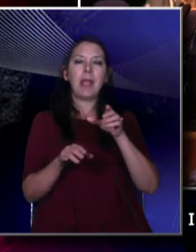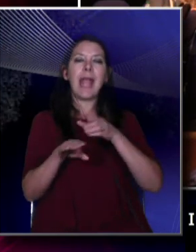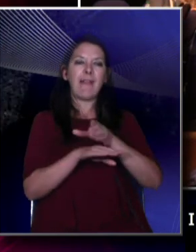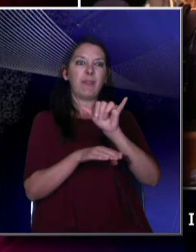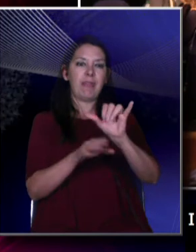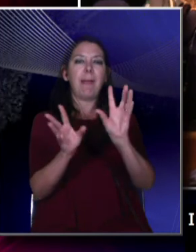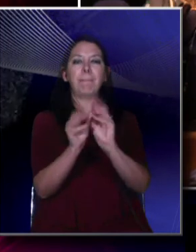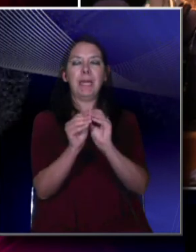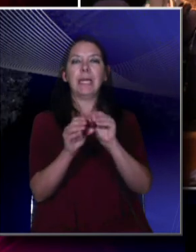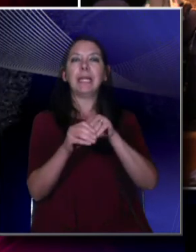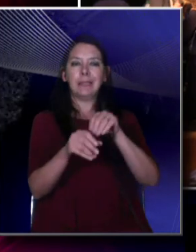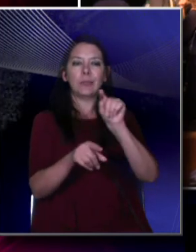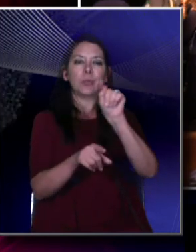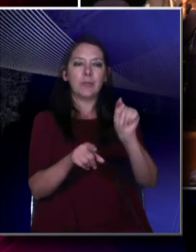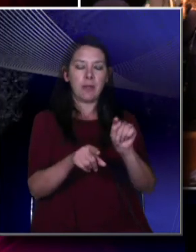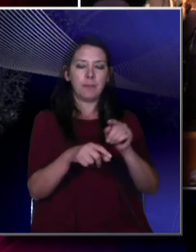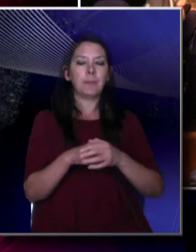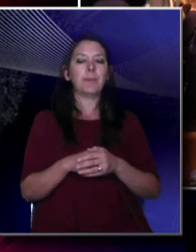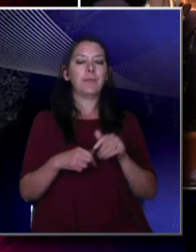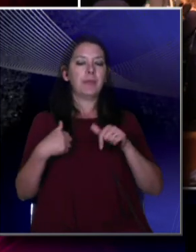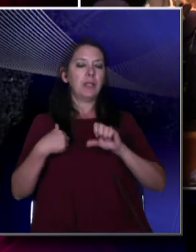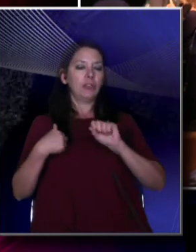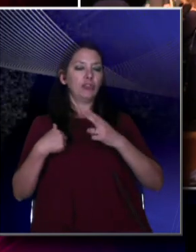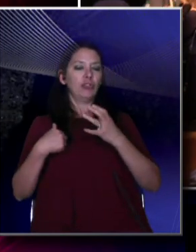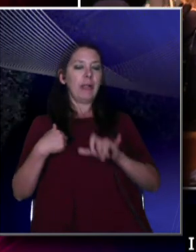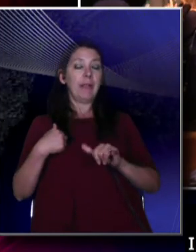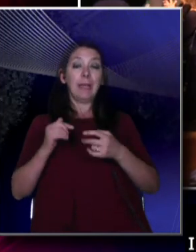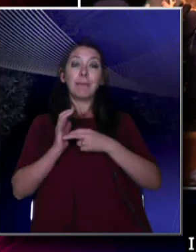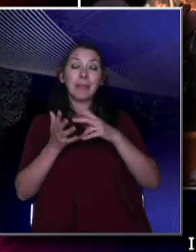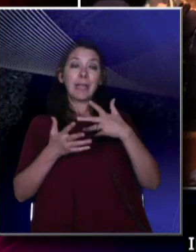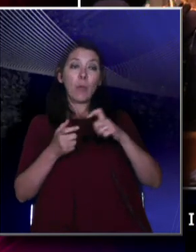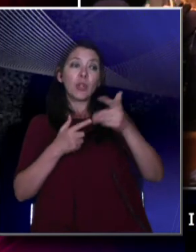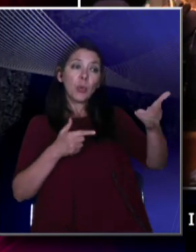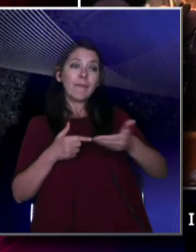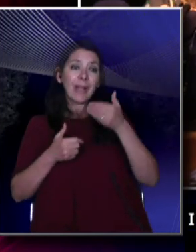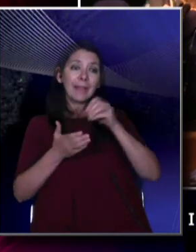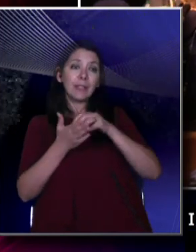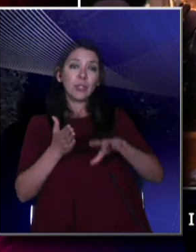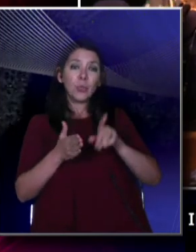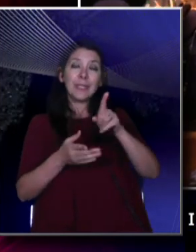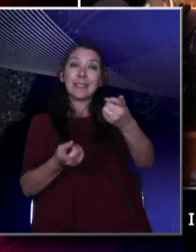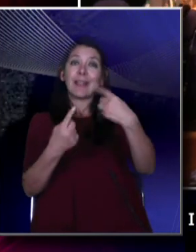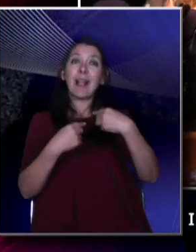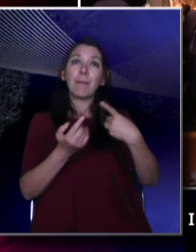And so I'd like to add to the agenda to involve the students, to have them come and speak with us.